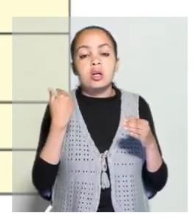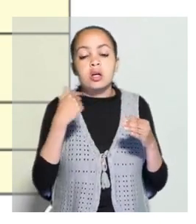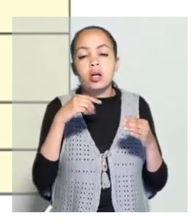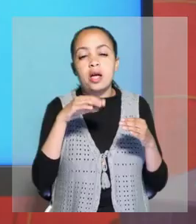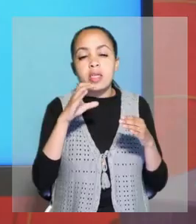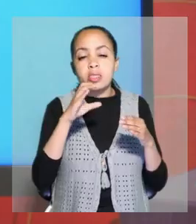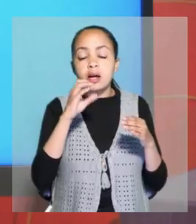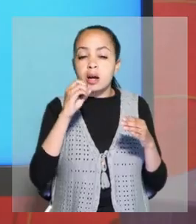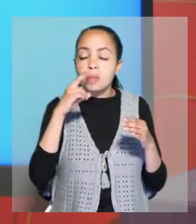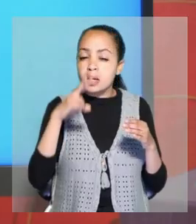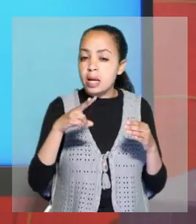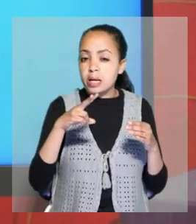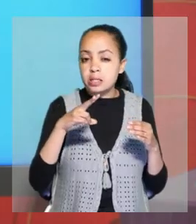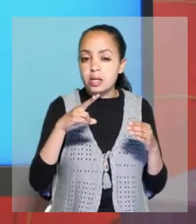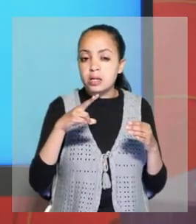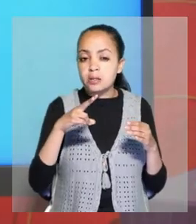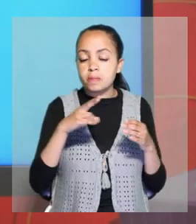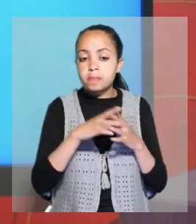dioxide.